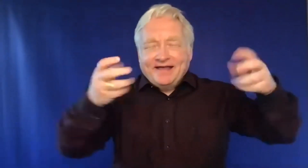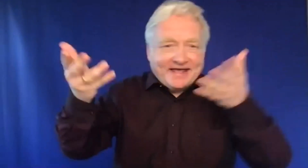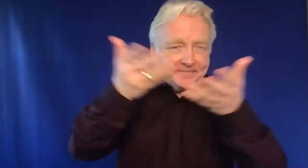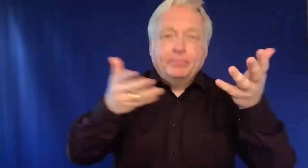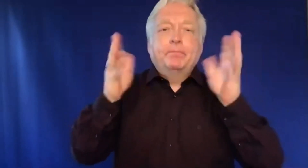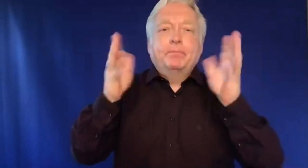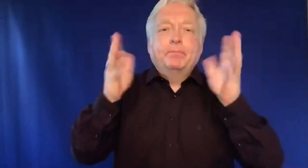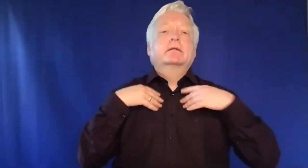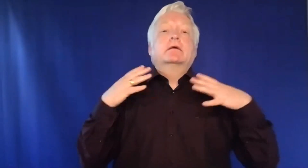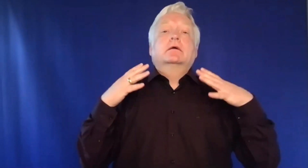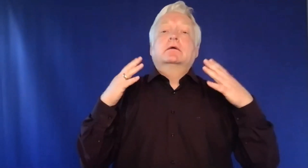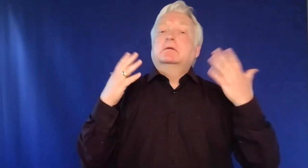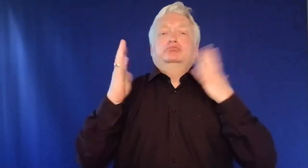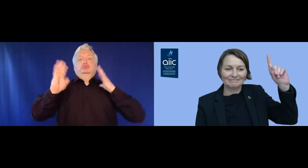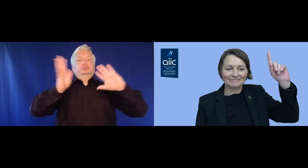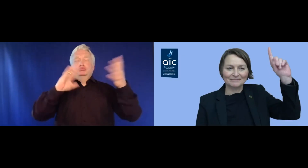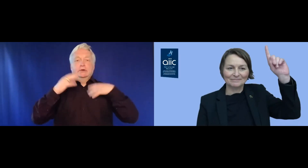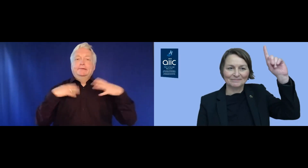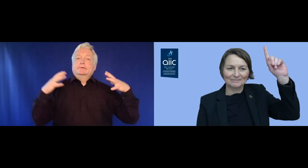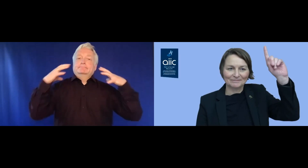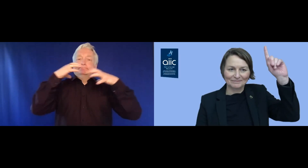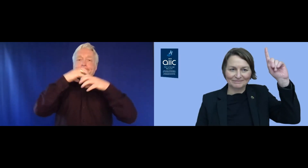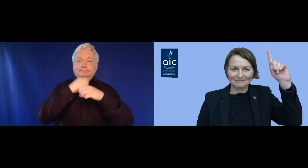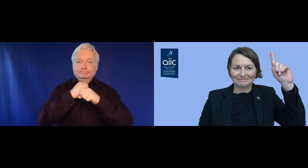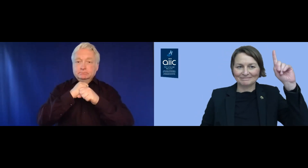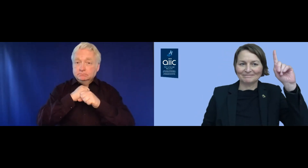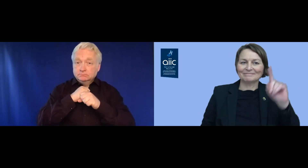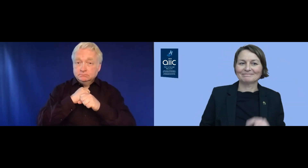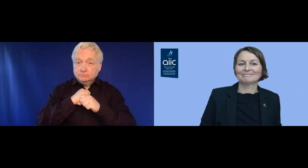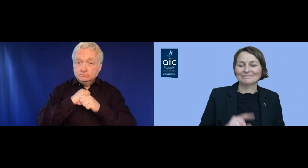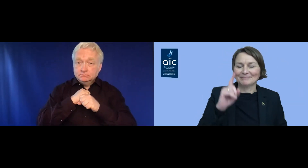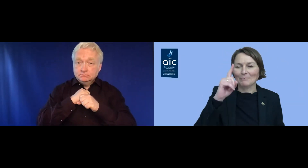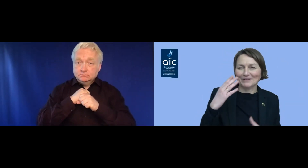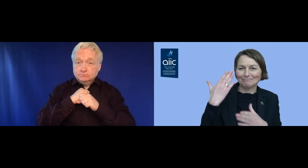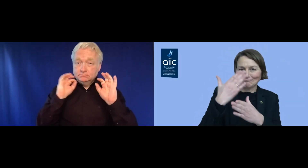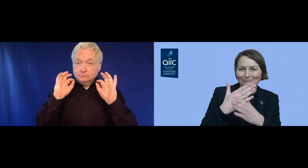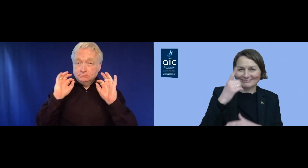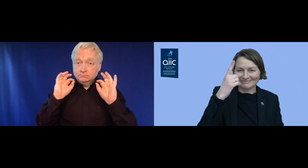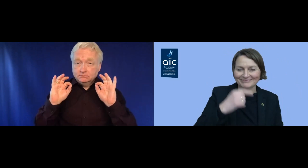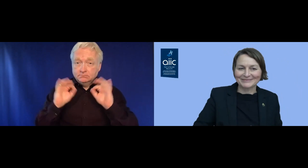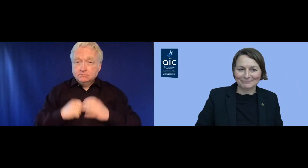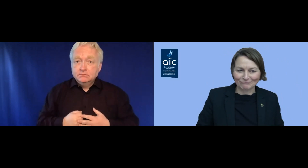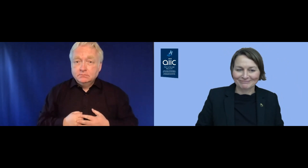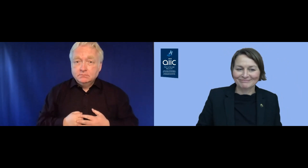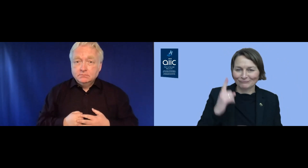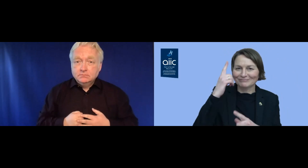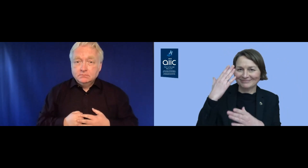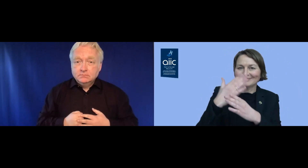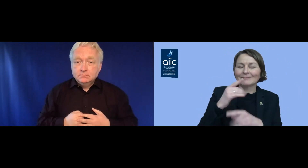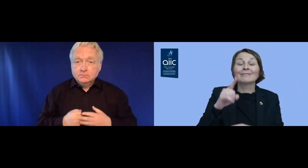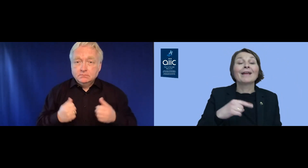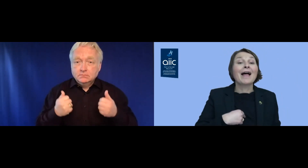Yo no voy a tener ningún PowerPoint, simplemente voy a intervenir. Un momento.